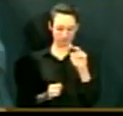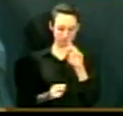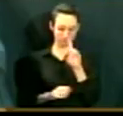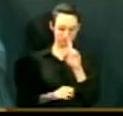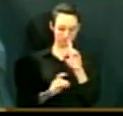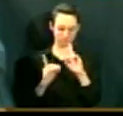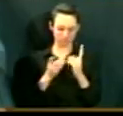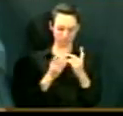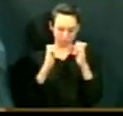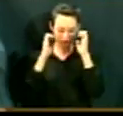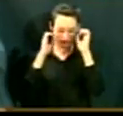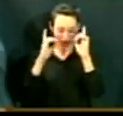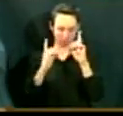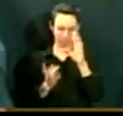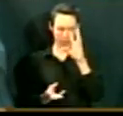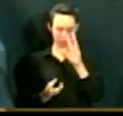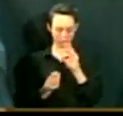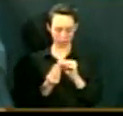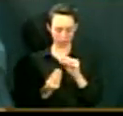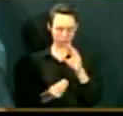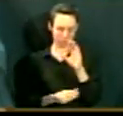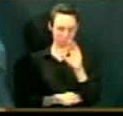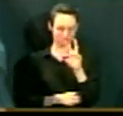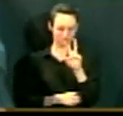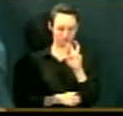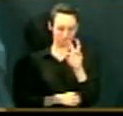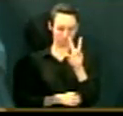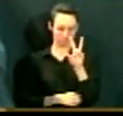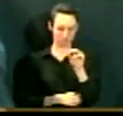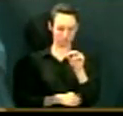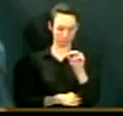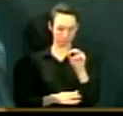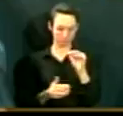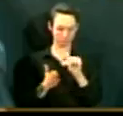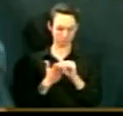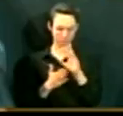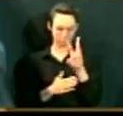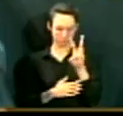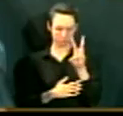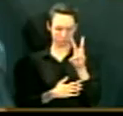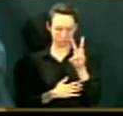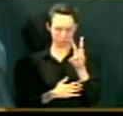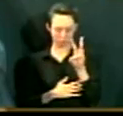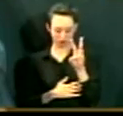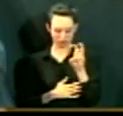$230,617.02 with required in-kind local matching services in the amount of